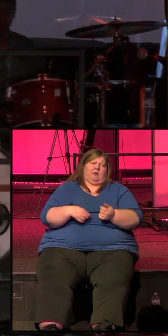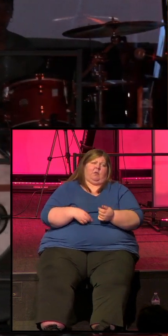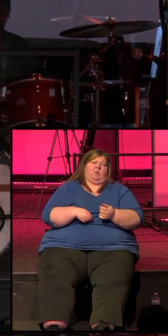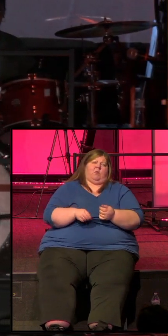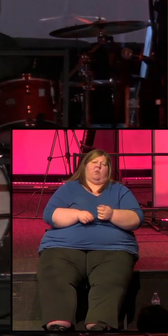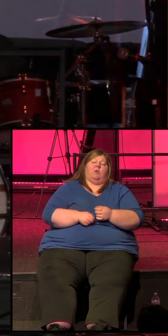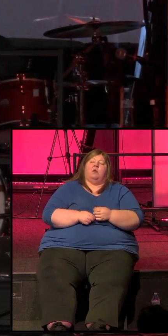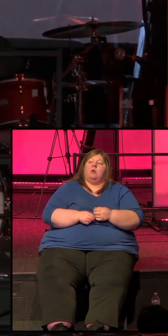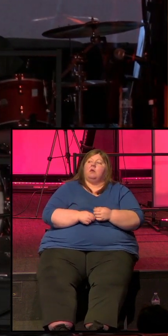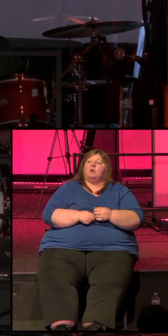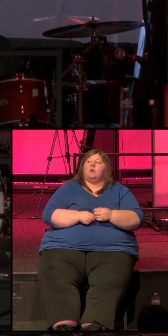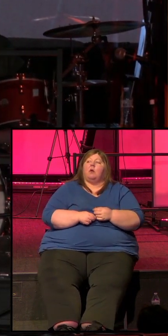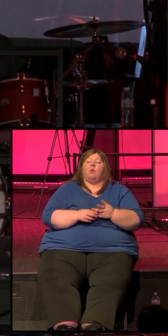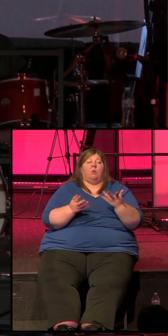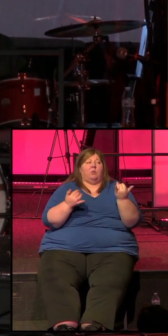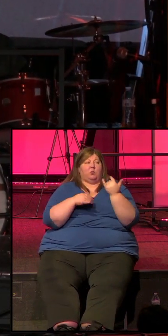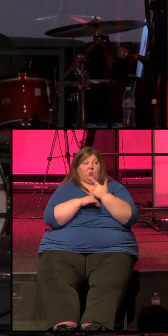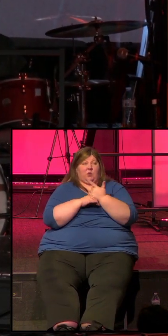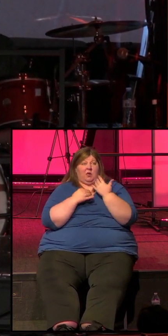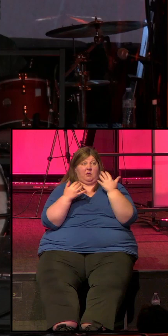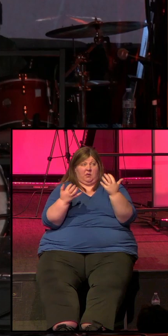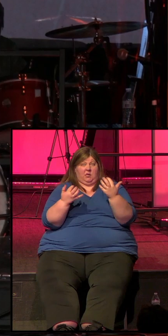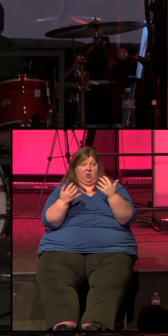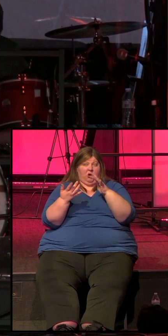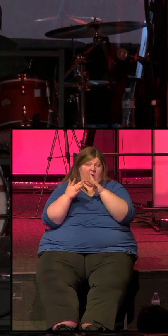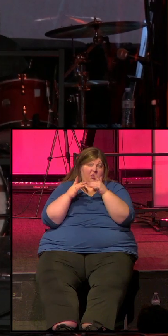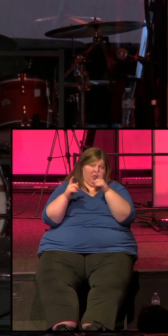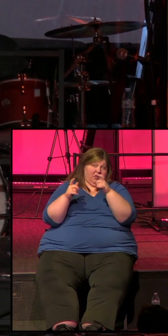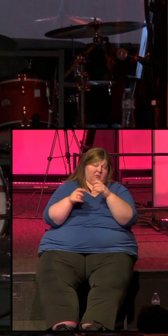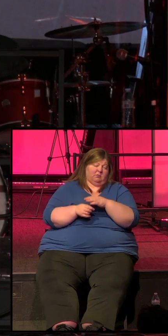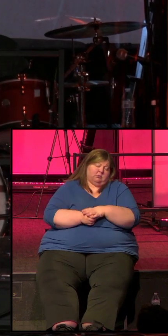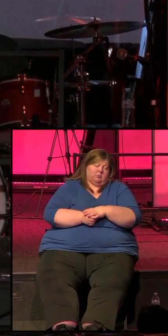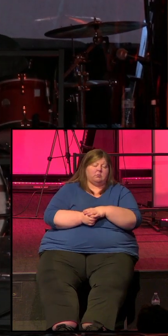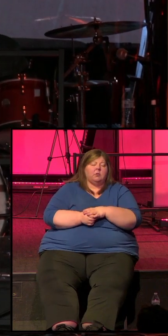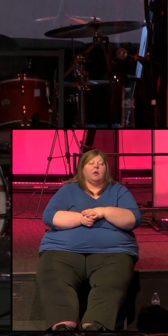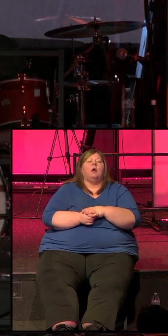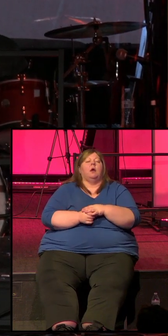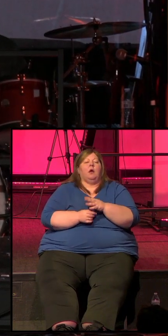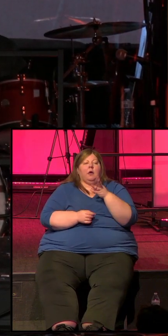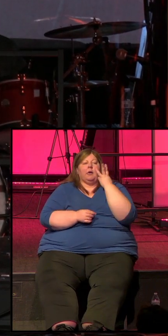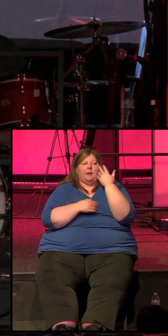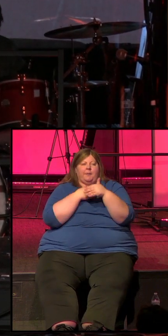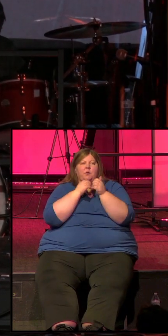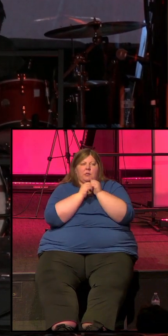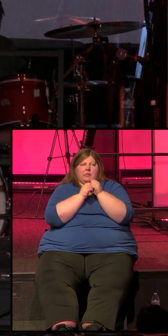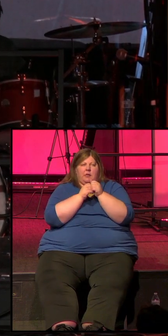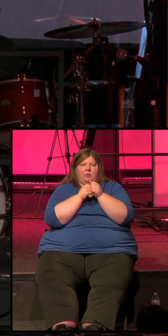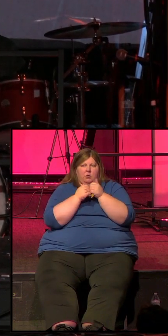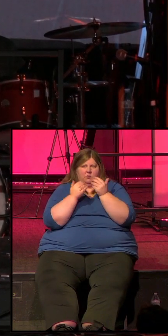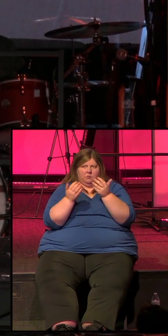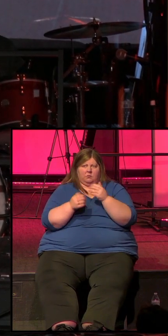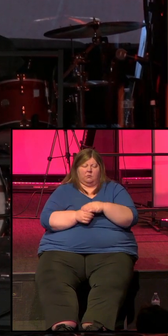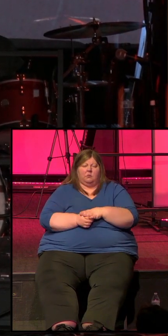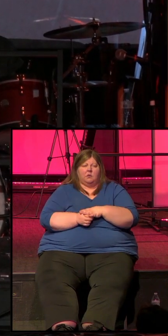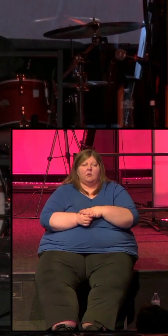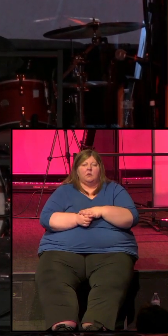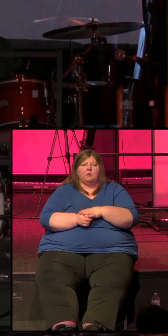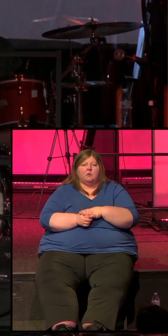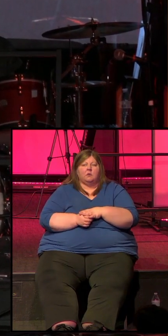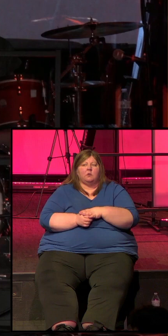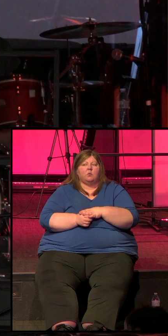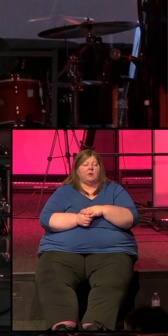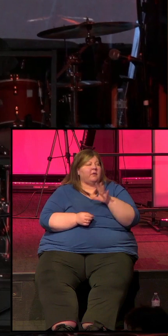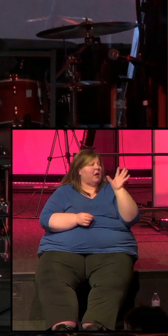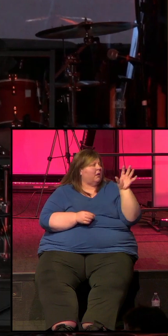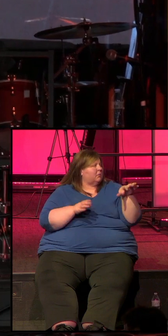in person, online, we're gonna take communion together. If you're in the room, we have a couple